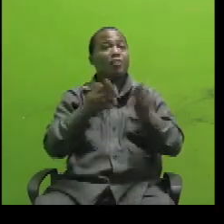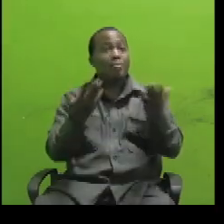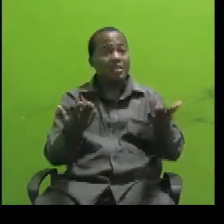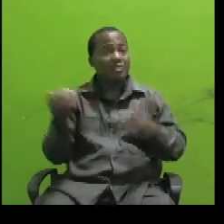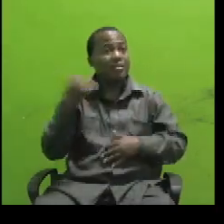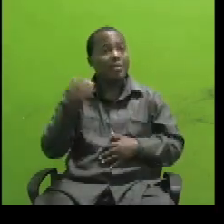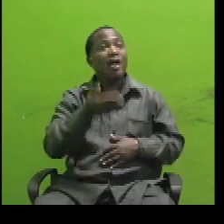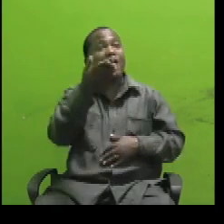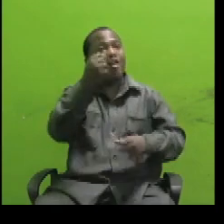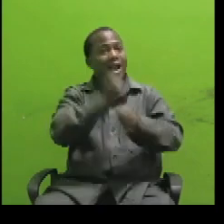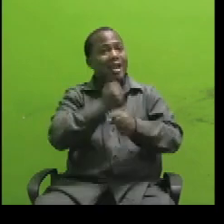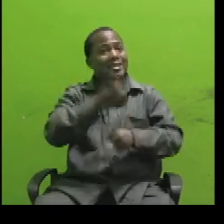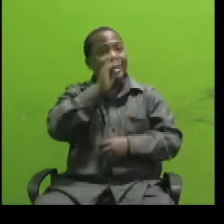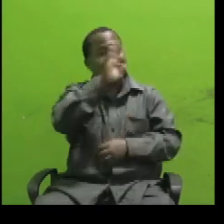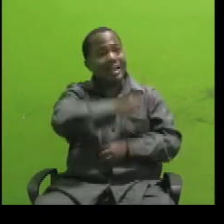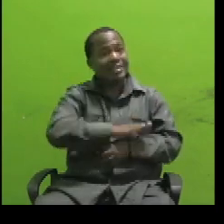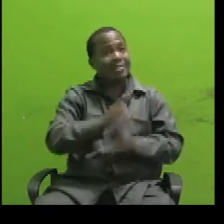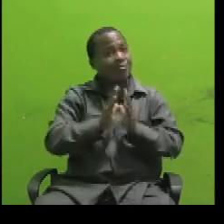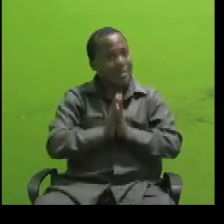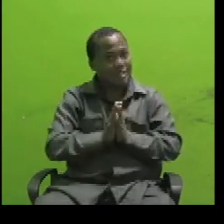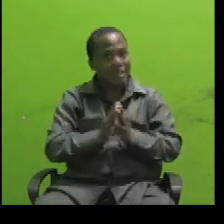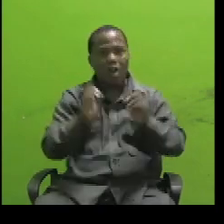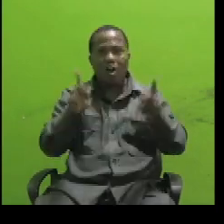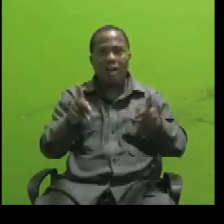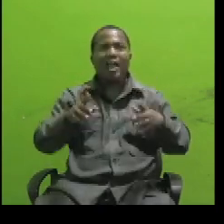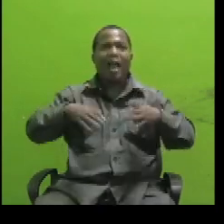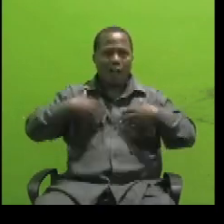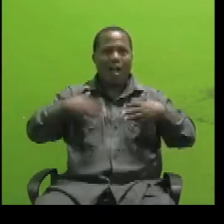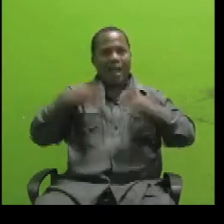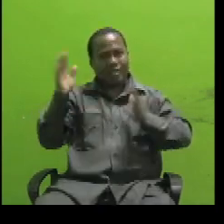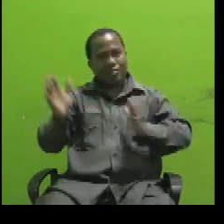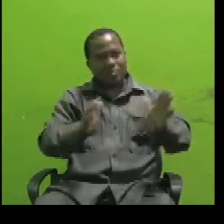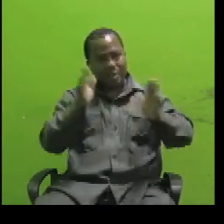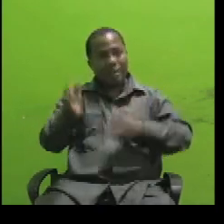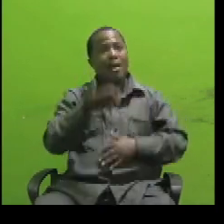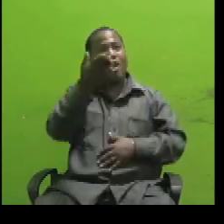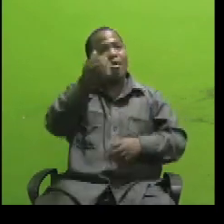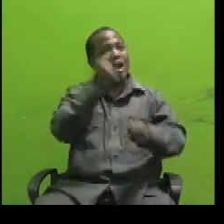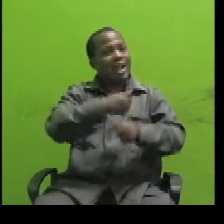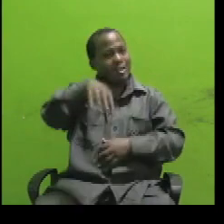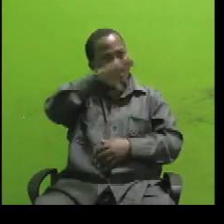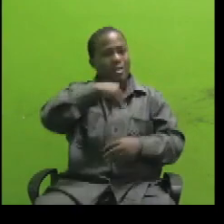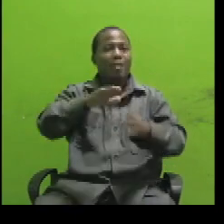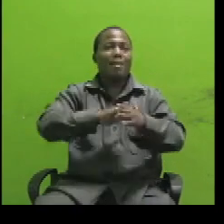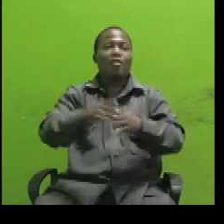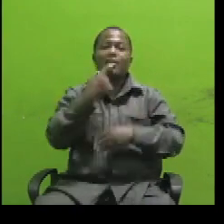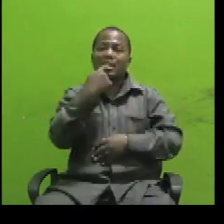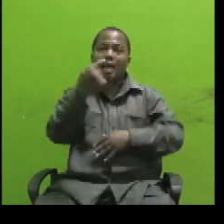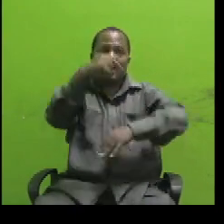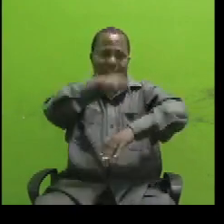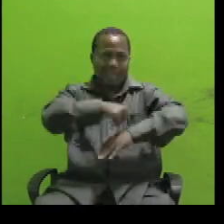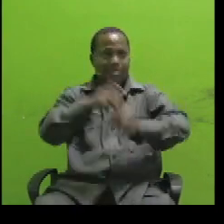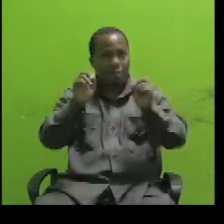your daily routine, please? Yes, I want you to prepare your daily routine by using Telling Time.